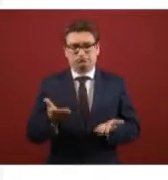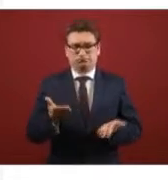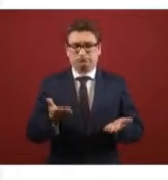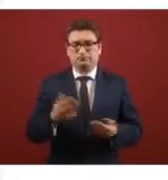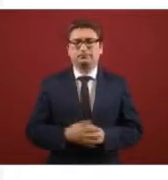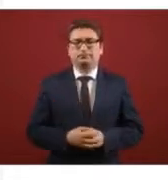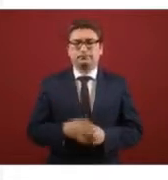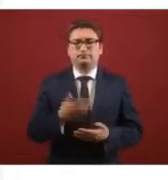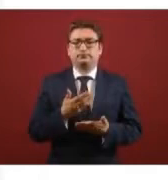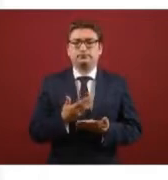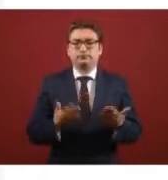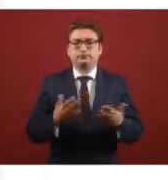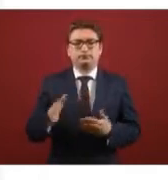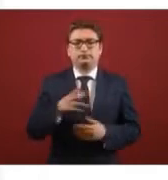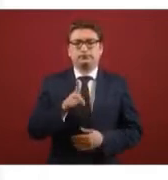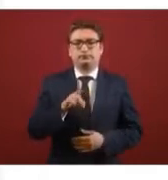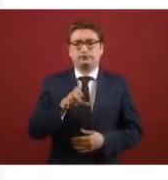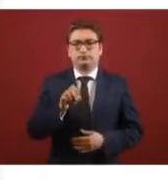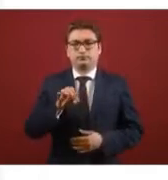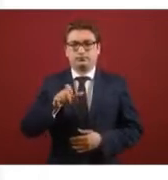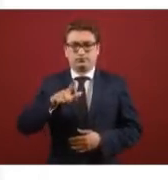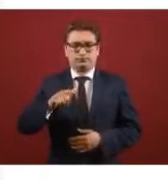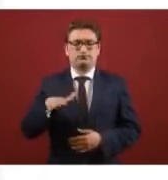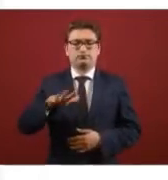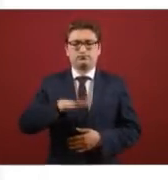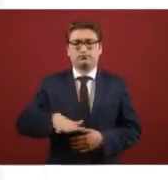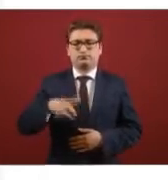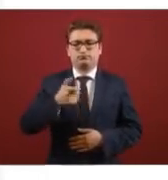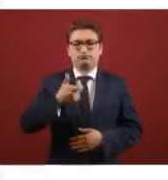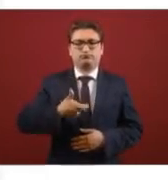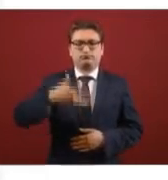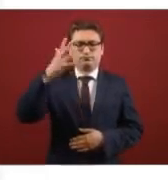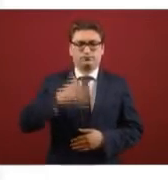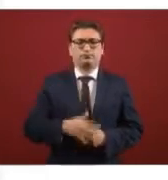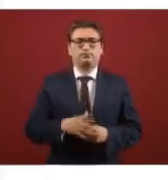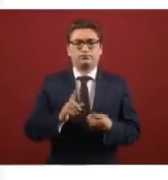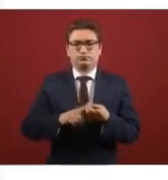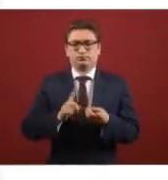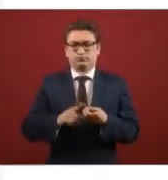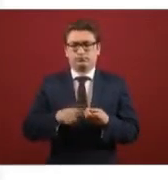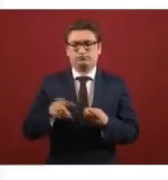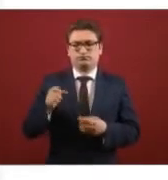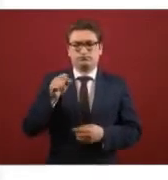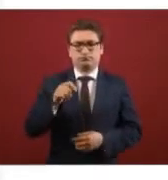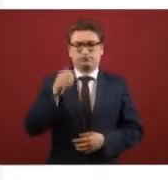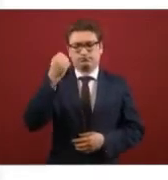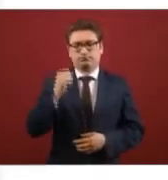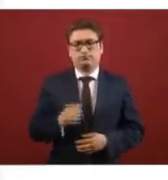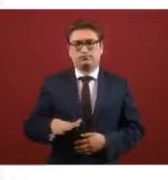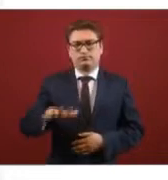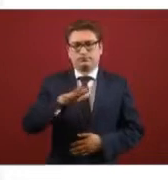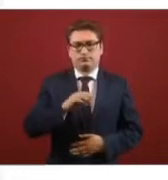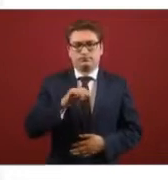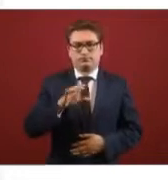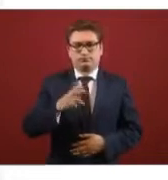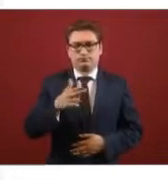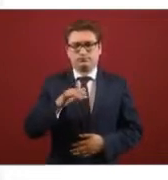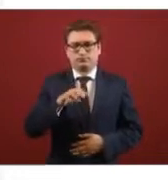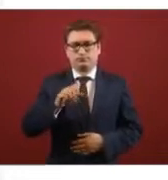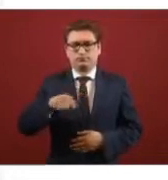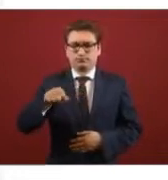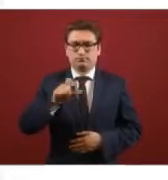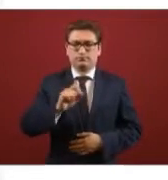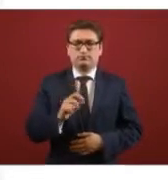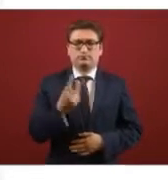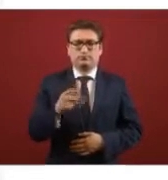vamos a la gasolina were, diésel y ahí el precio más alto and está en there Los Mochis, Sinaloa, in Los a Mochis, 22 pesos Sinaloa, con I 27 guess for centavos